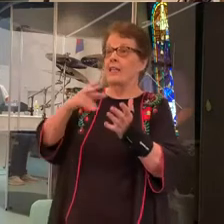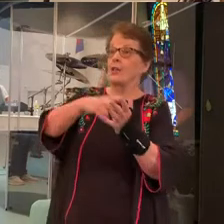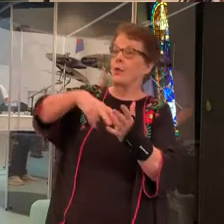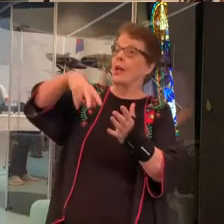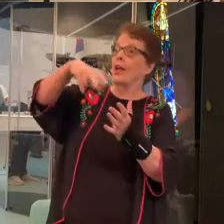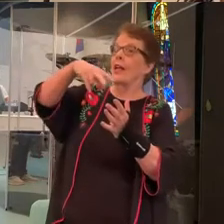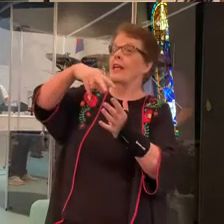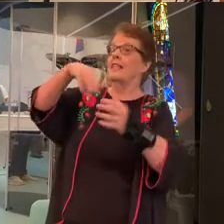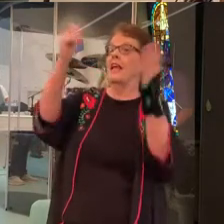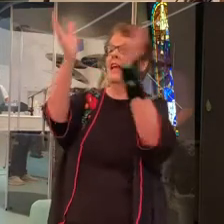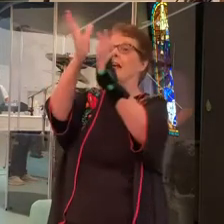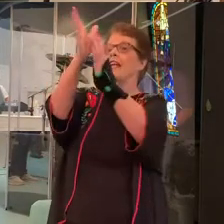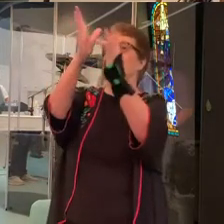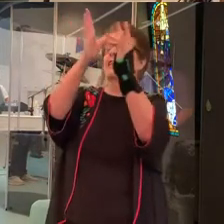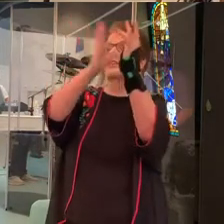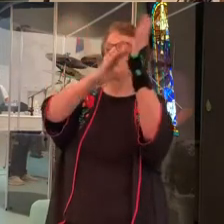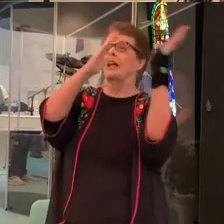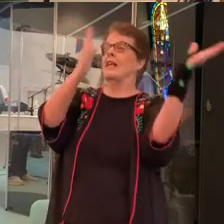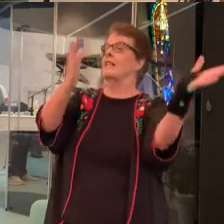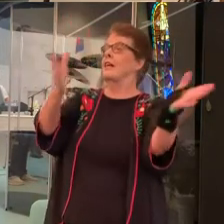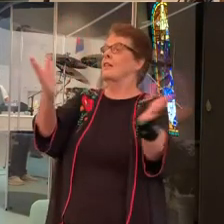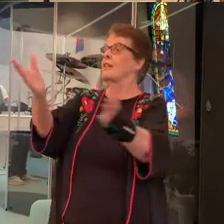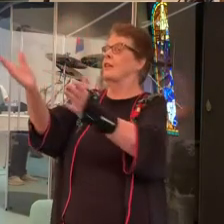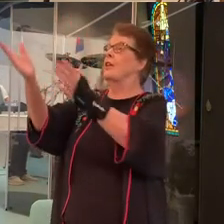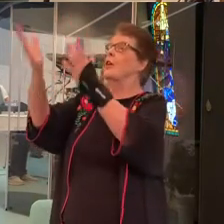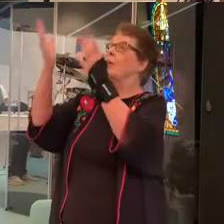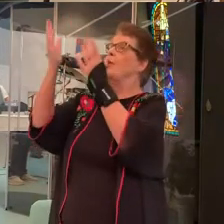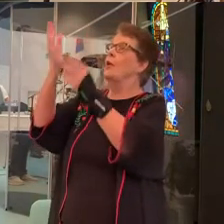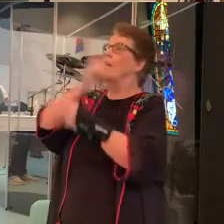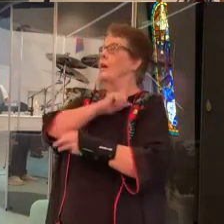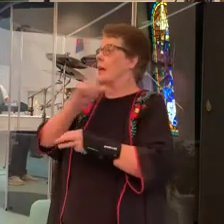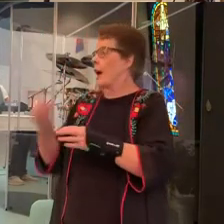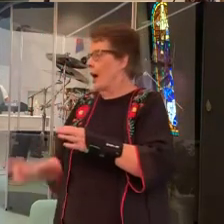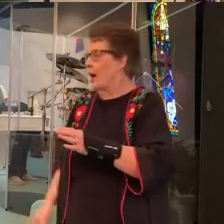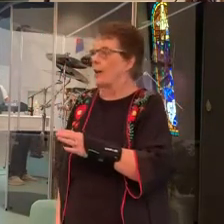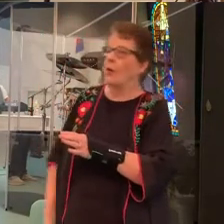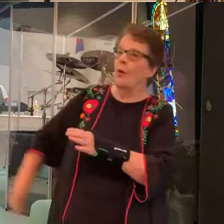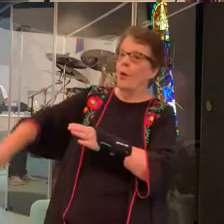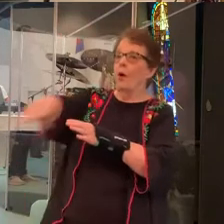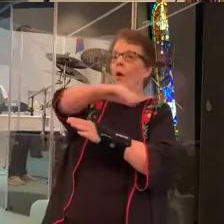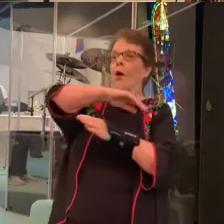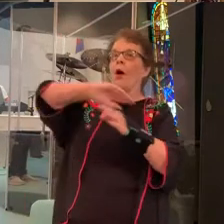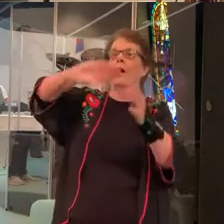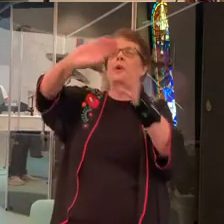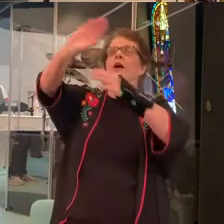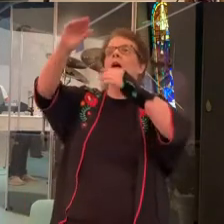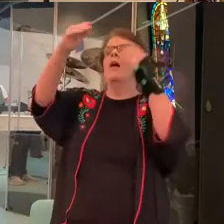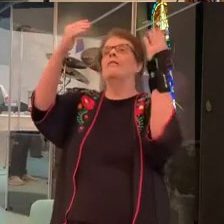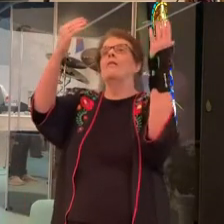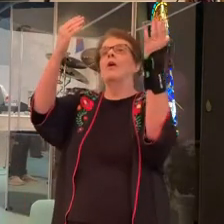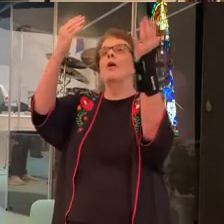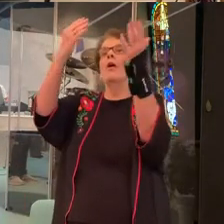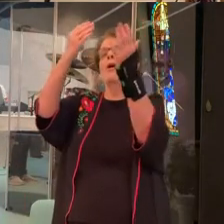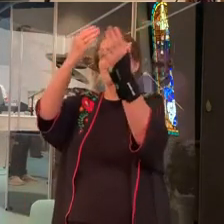Christ is risen, Jesus, you are Lord